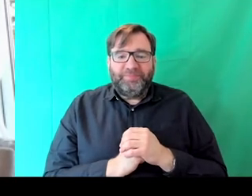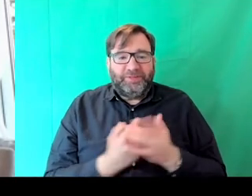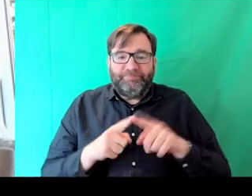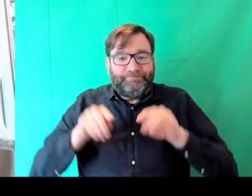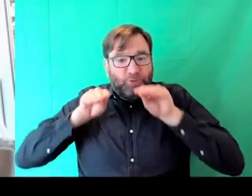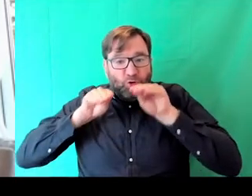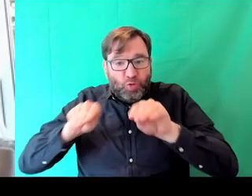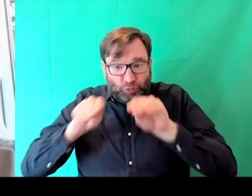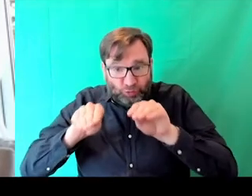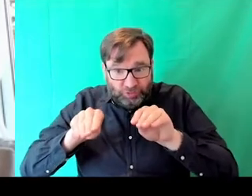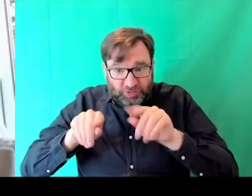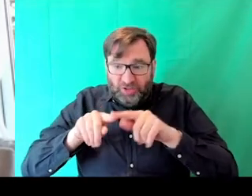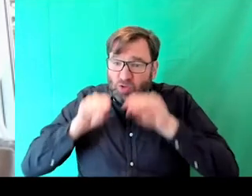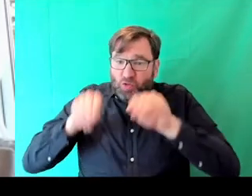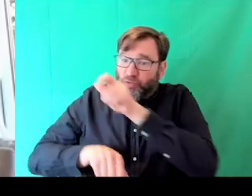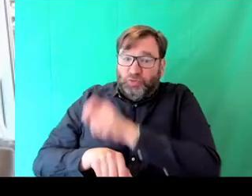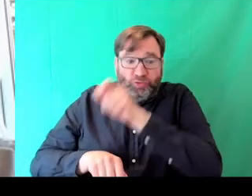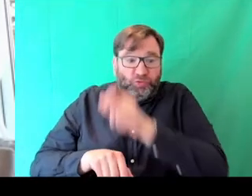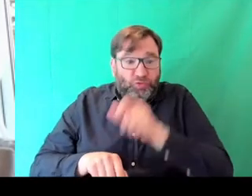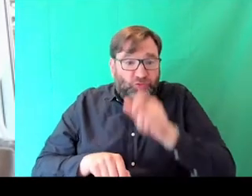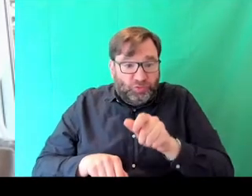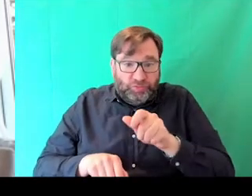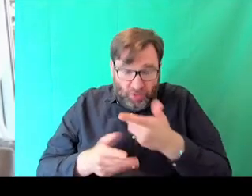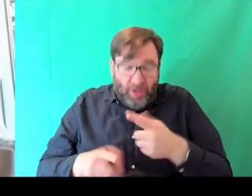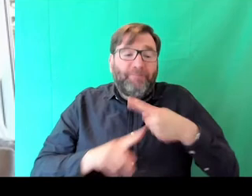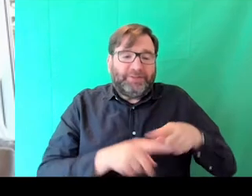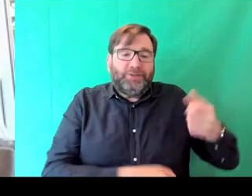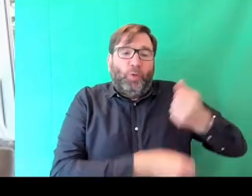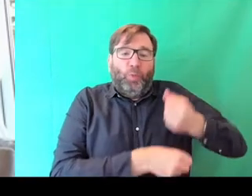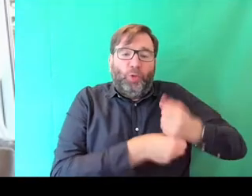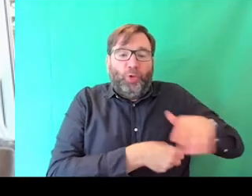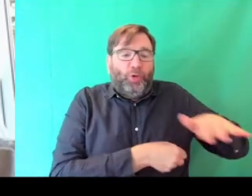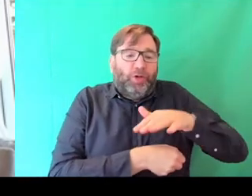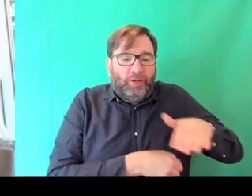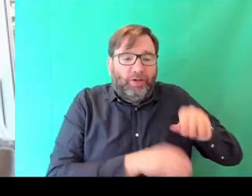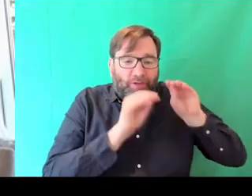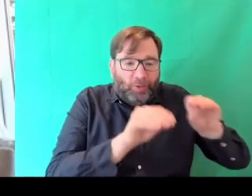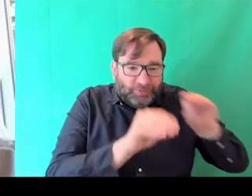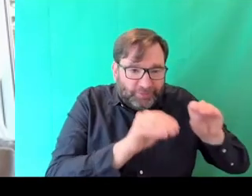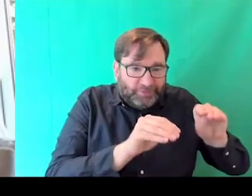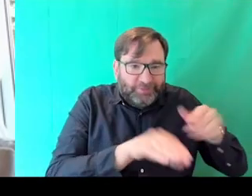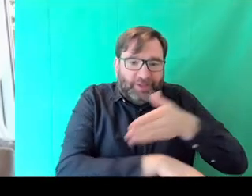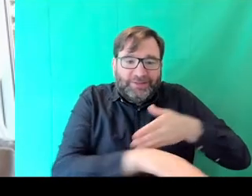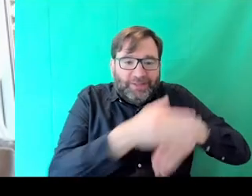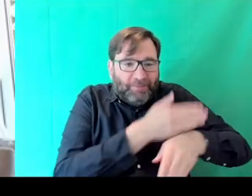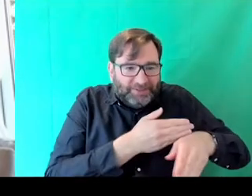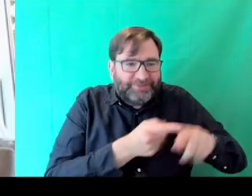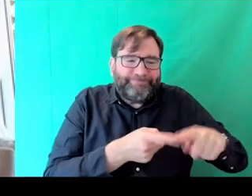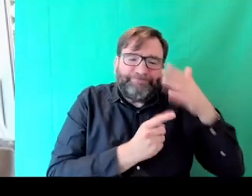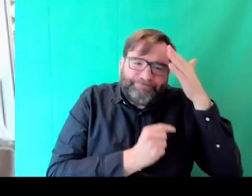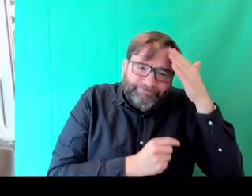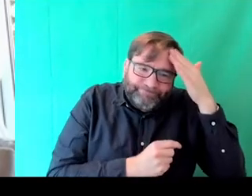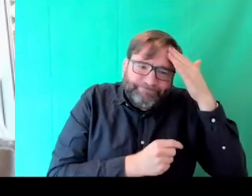coach of a team has a guiding philosophy for how they motivate their team to work as a unit, perform to their highest ability, especially when it comes